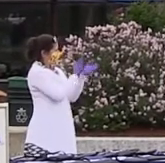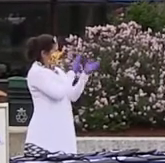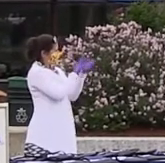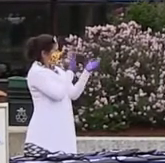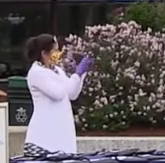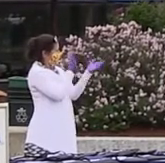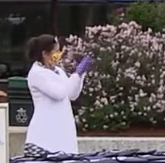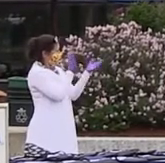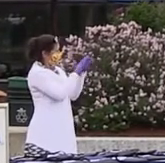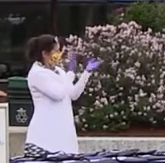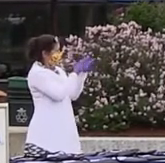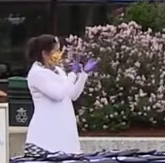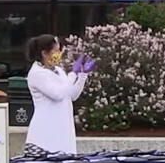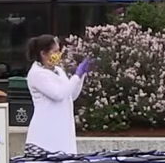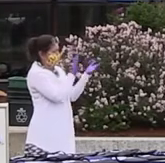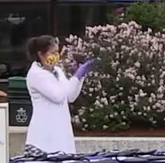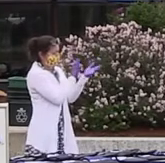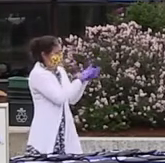Benjamin Bezos.